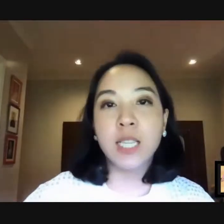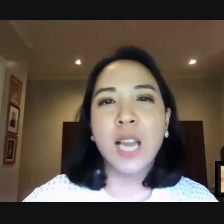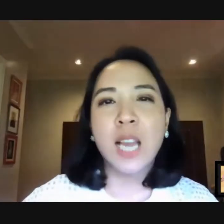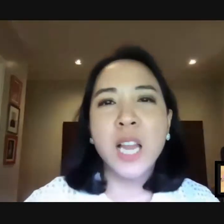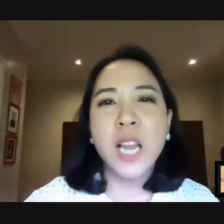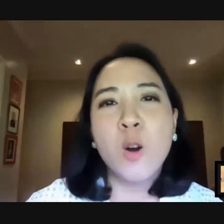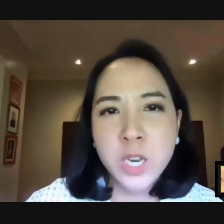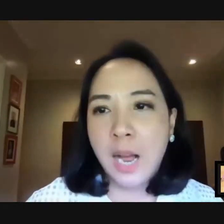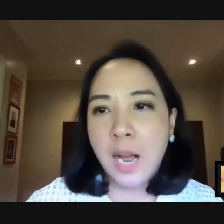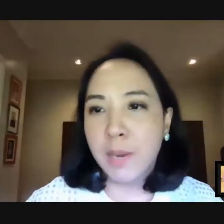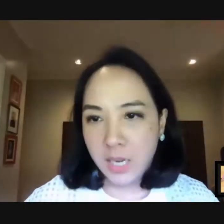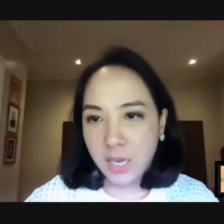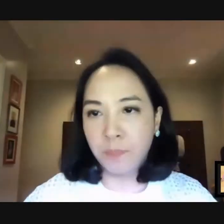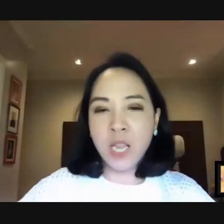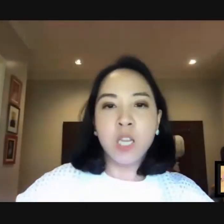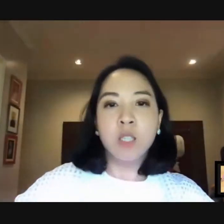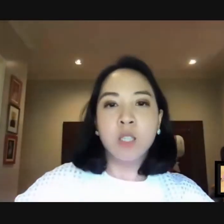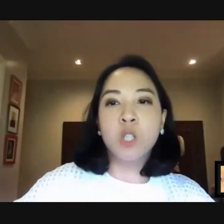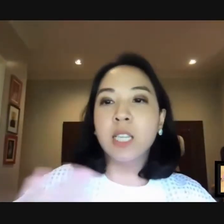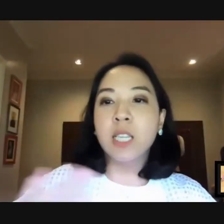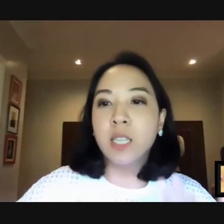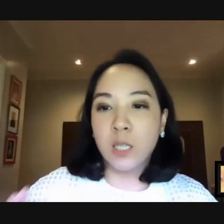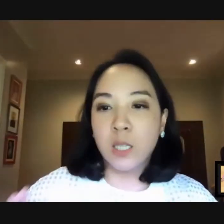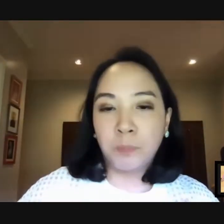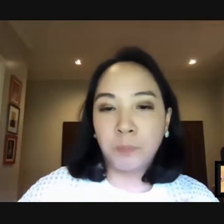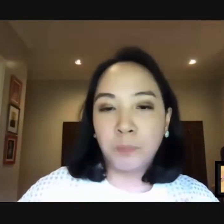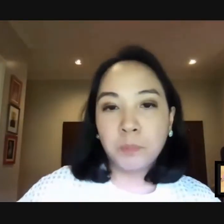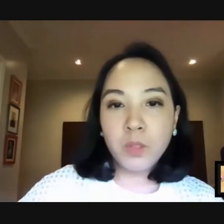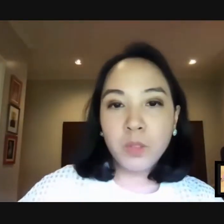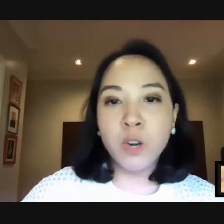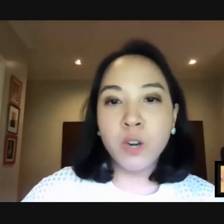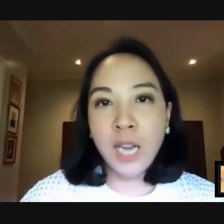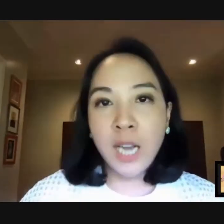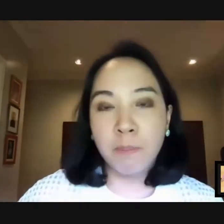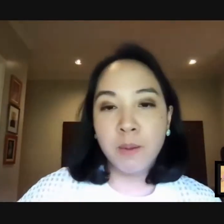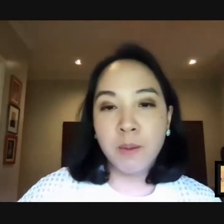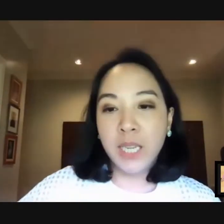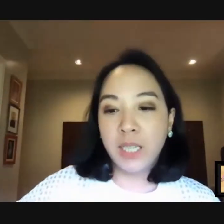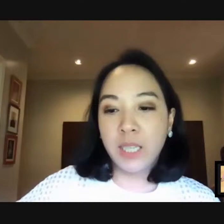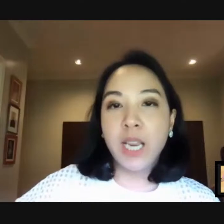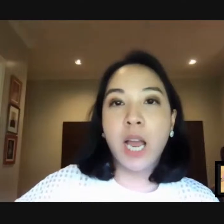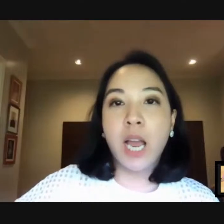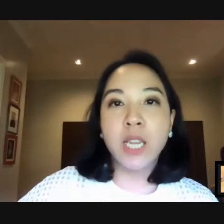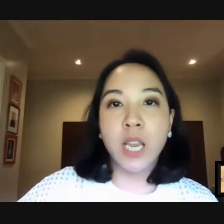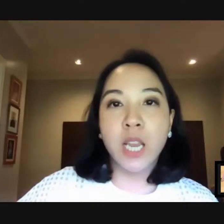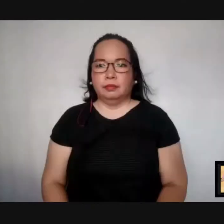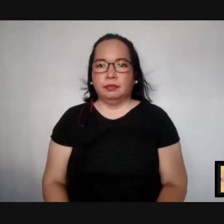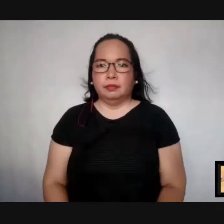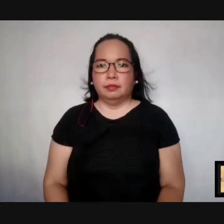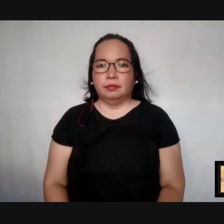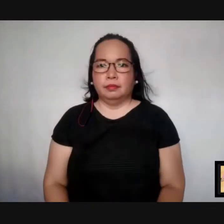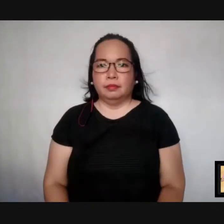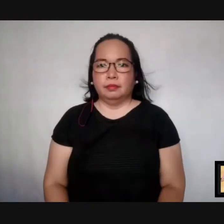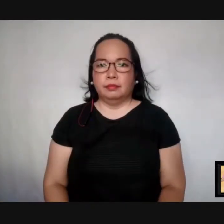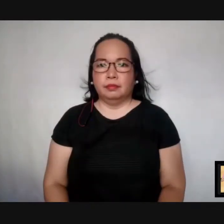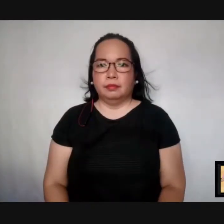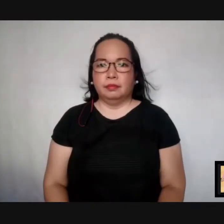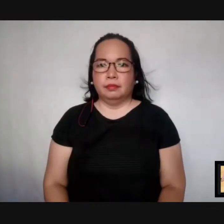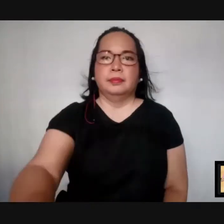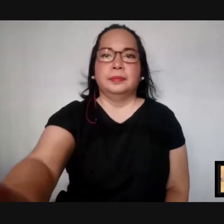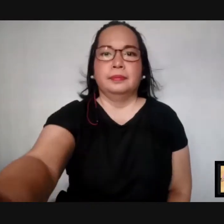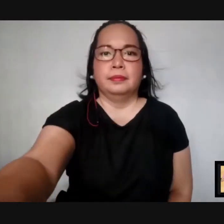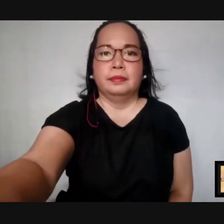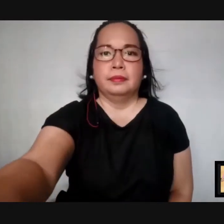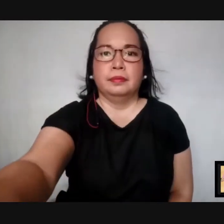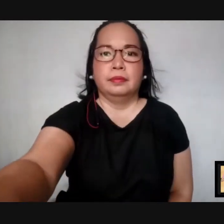ako so just as a recap, bakit kaya niya tinanong na ito